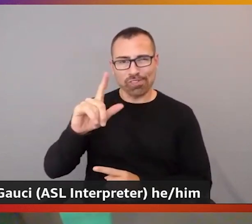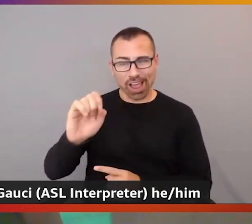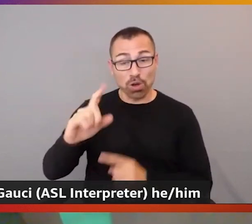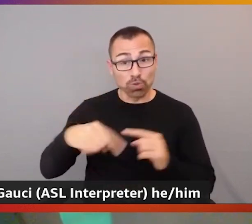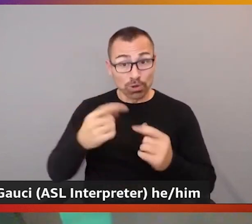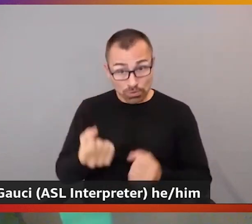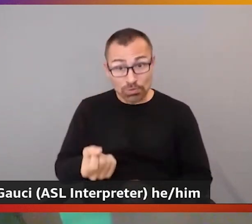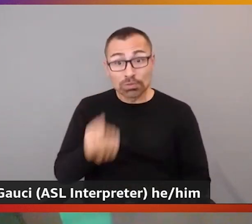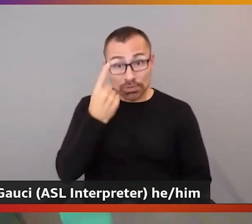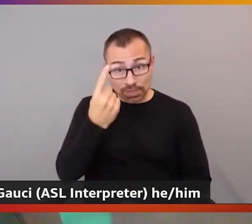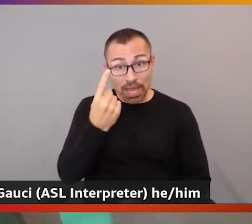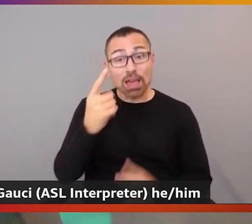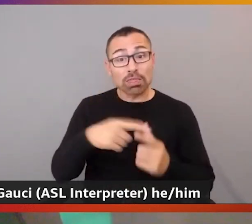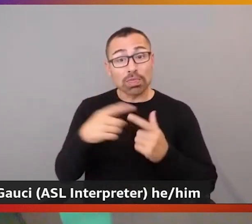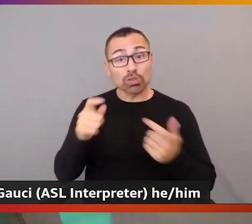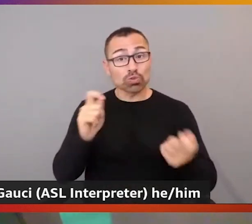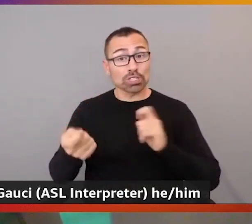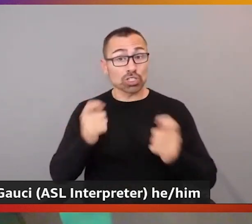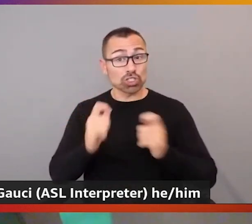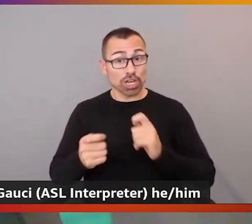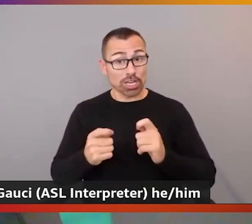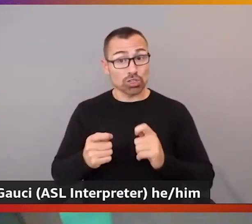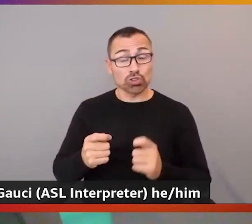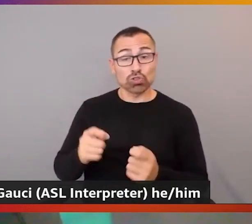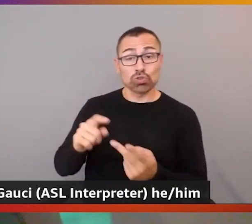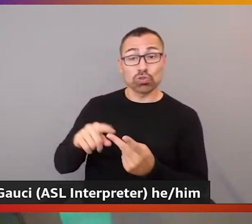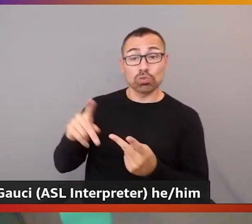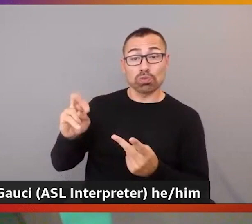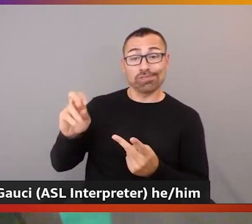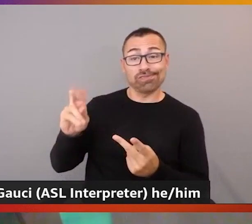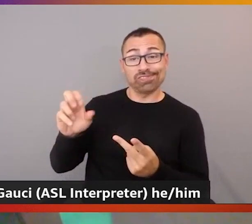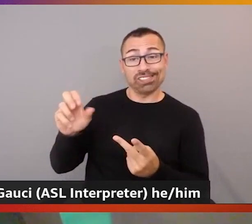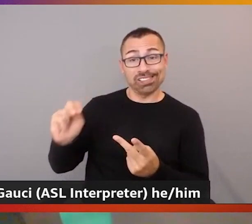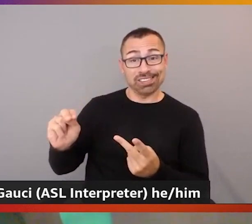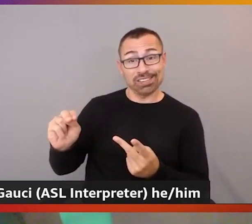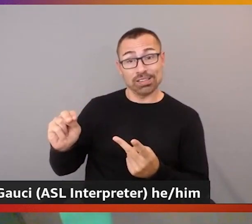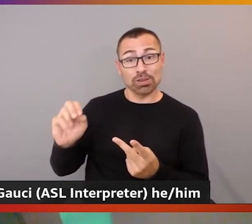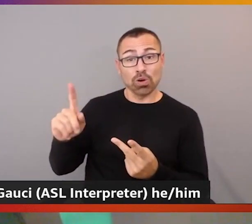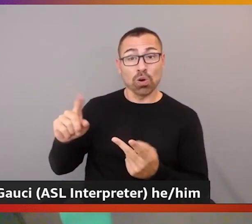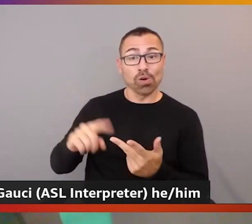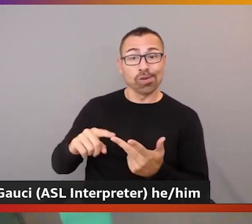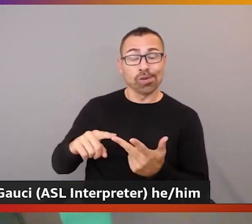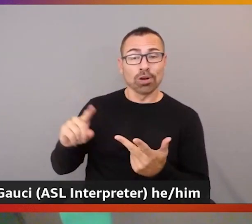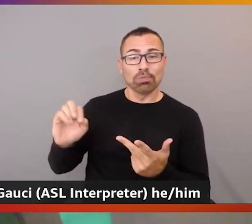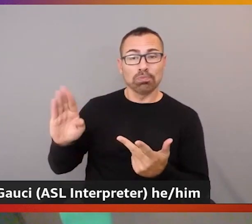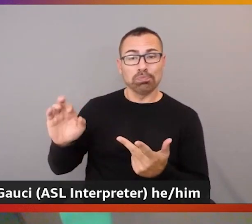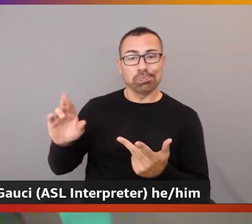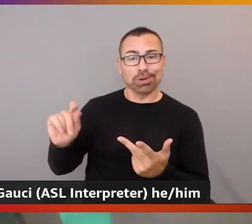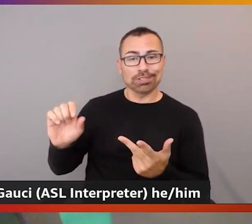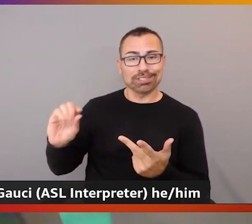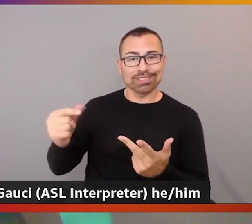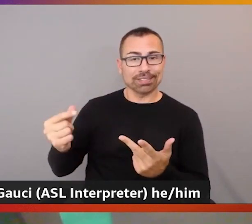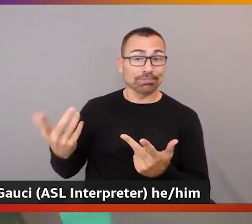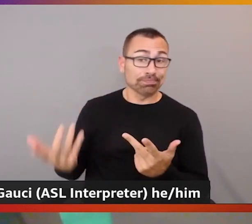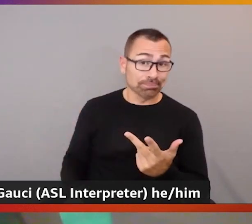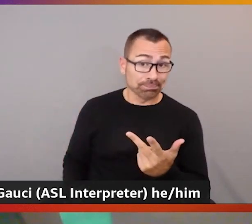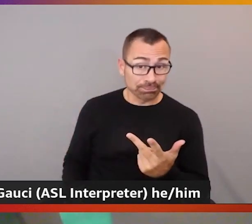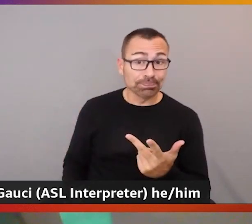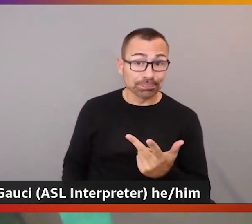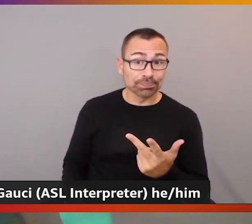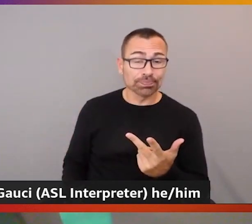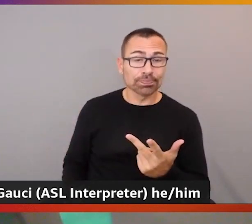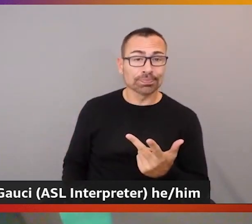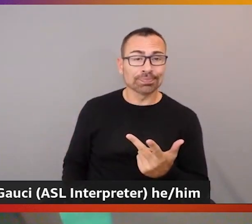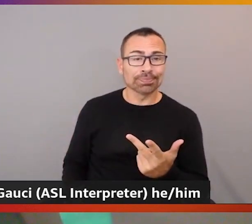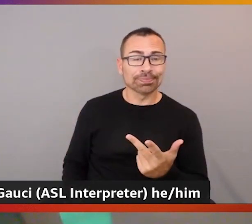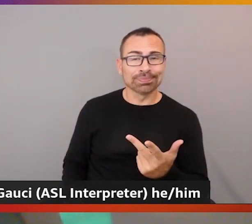you could continue to use elastic throughput or switch to either bursting or provision. I